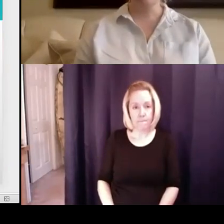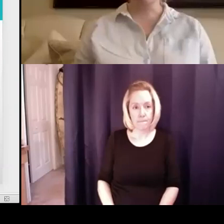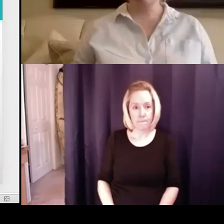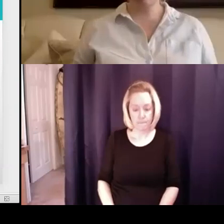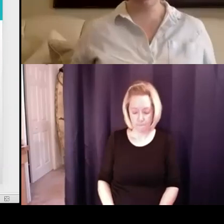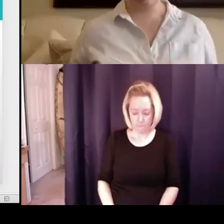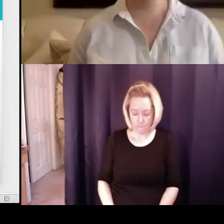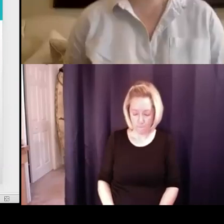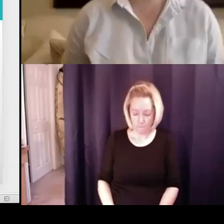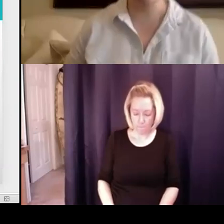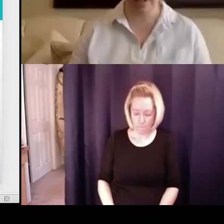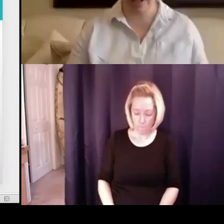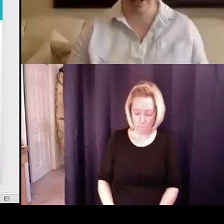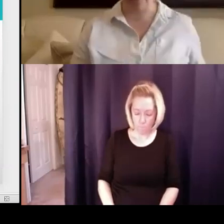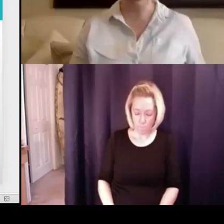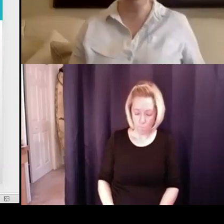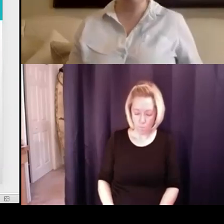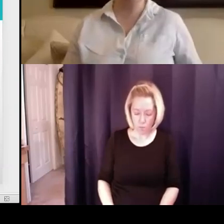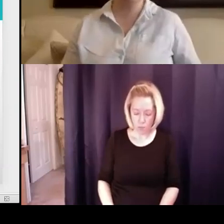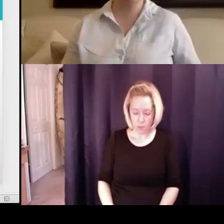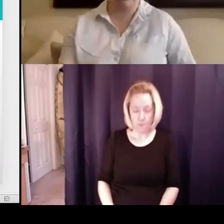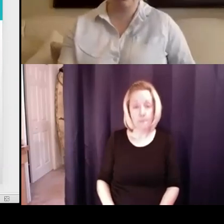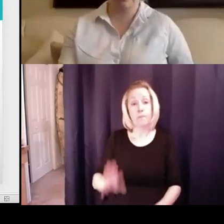So I just put this in there. It's just a general